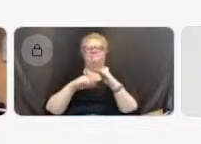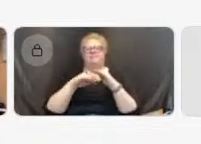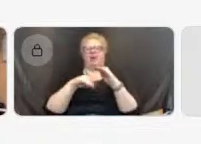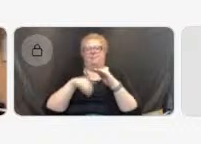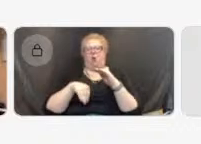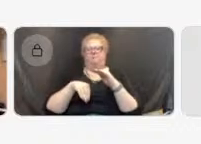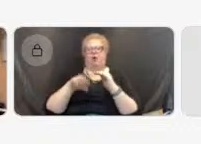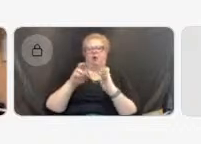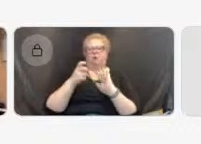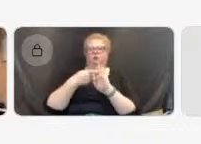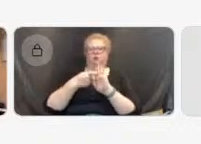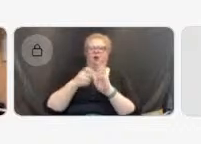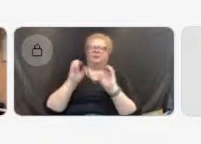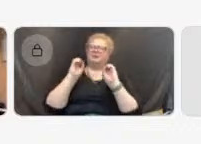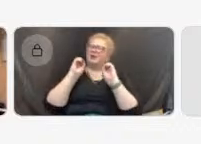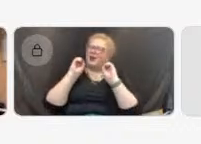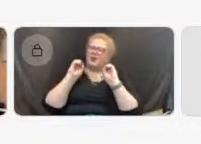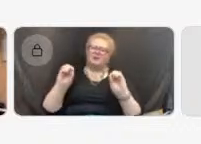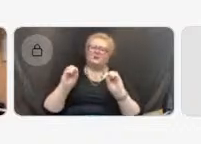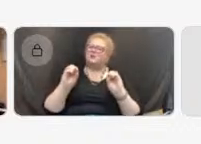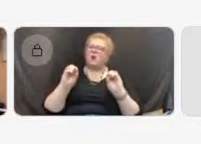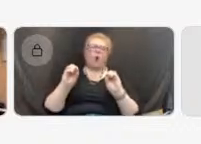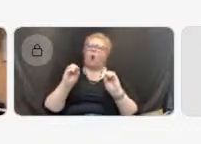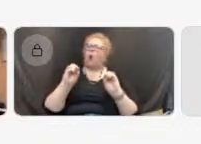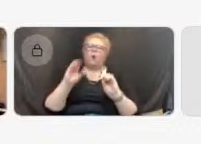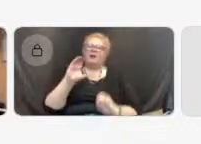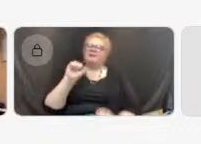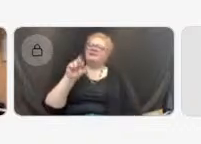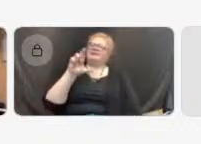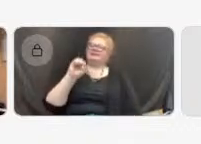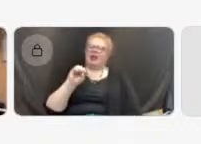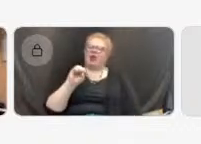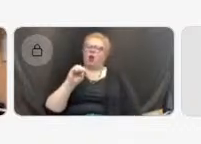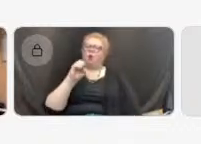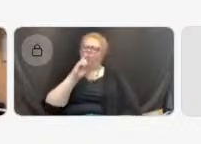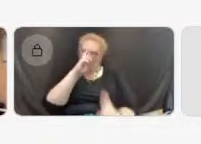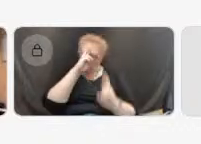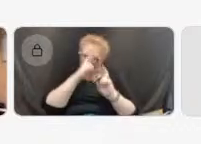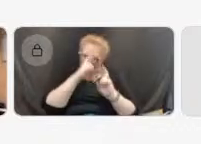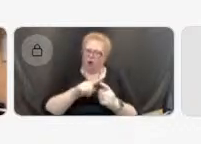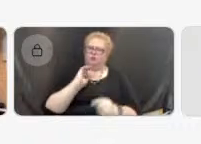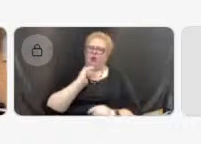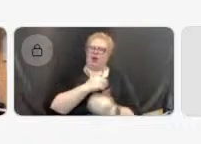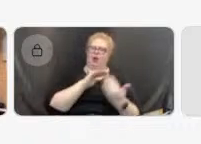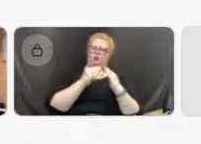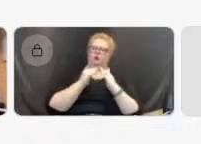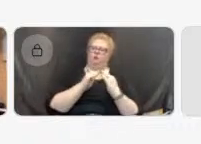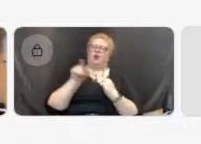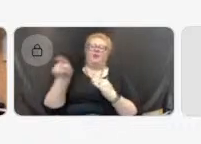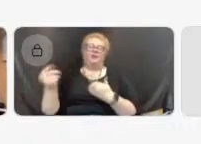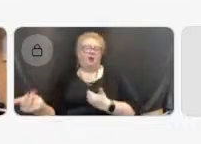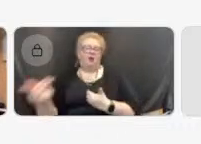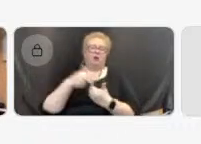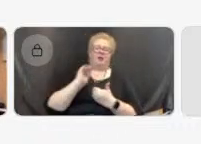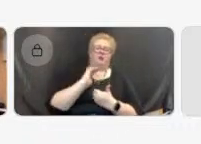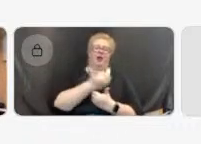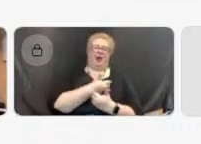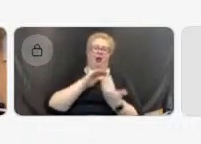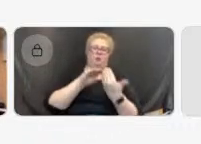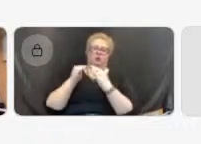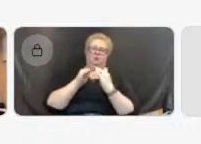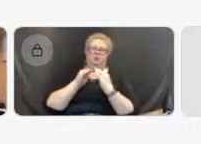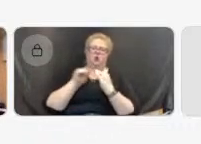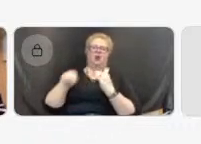our communities. They are coming into our community and attempting to alter it and degrade the value of